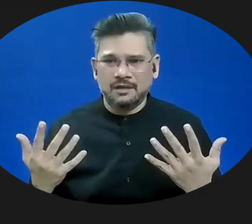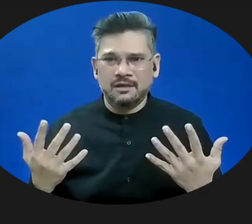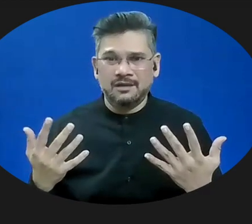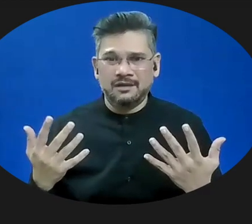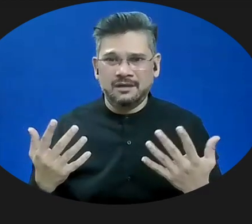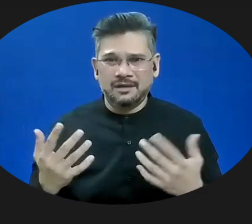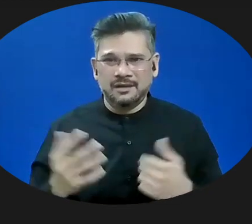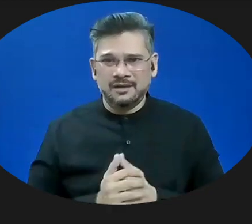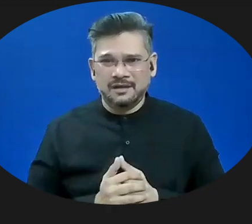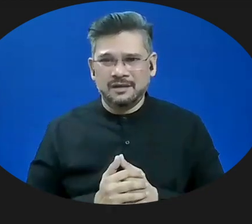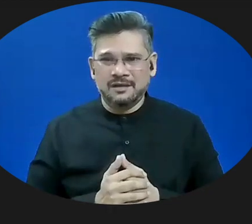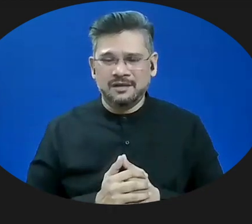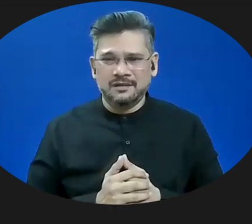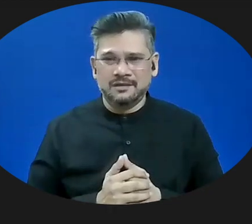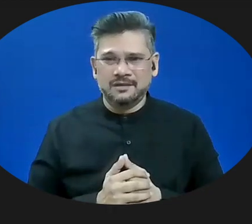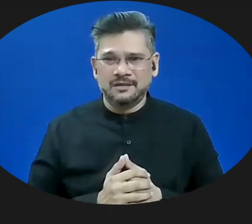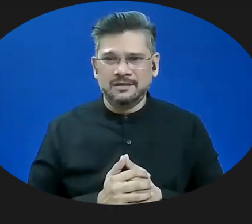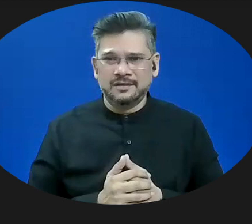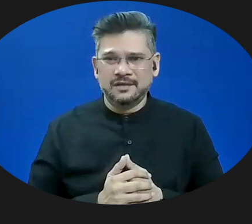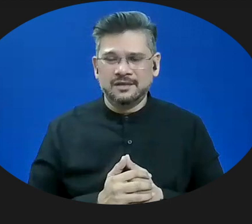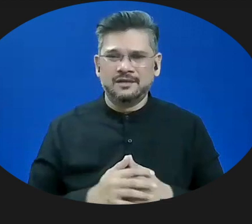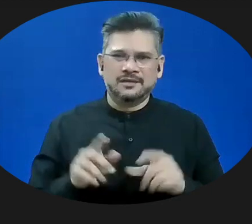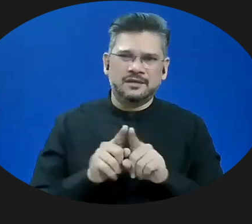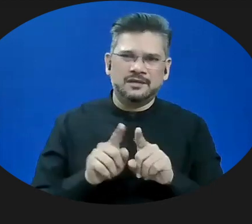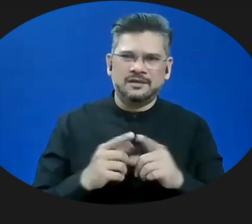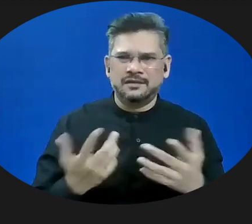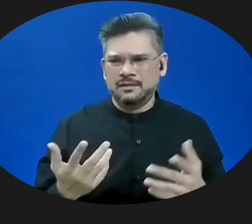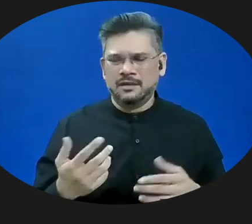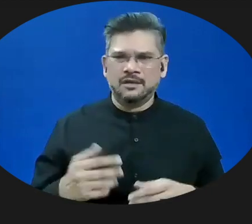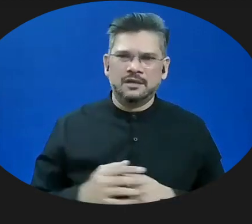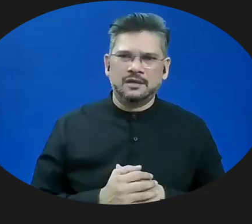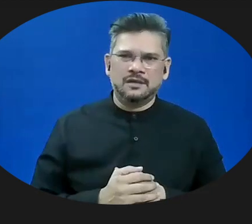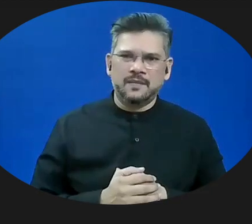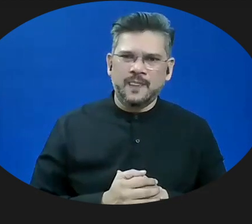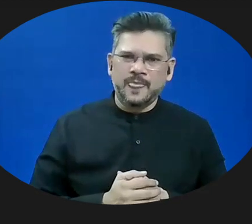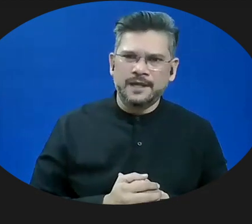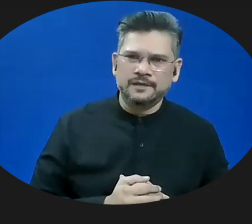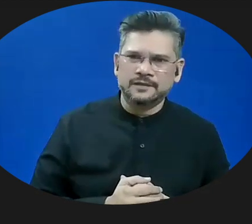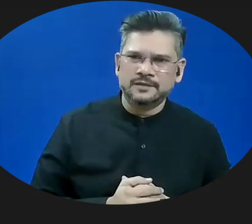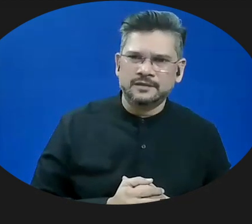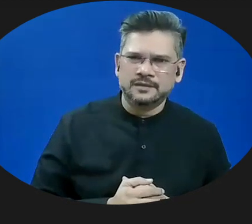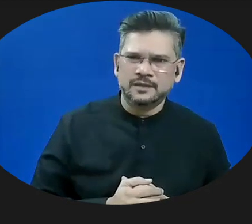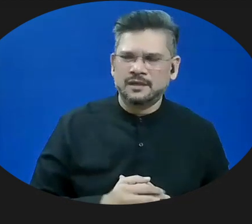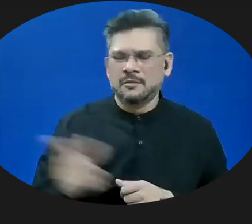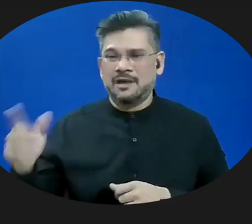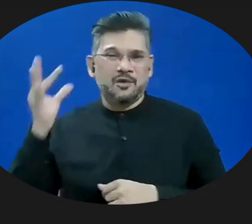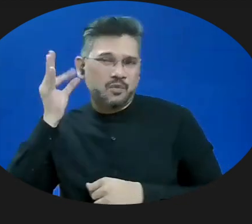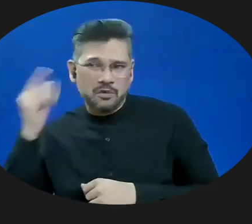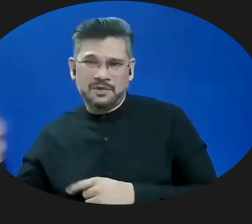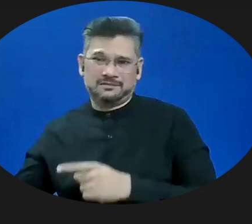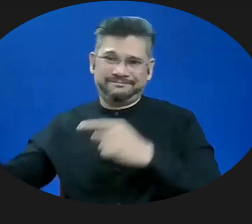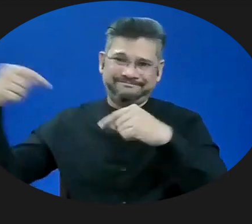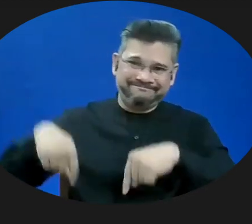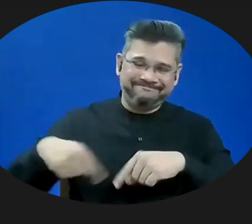say, because, in your body, you got so many hormone changes, like for your woman, you all have